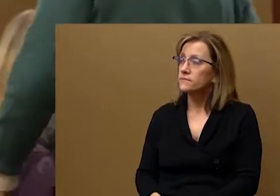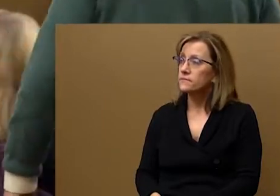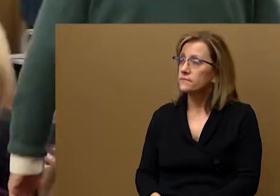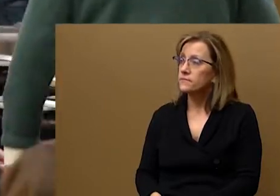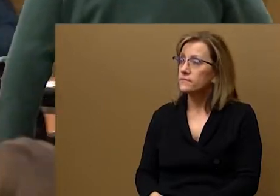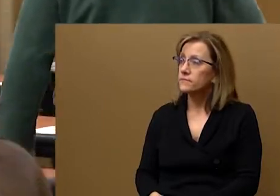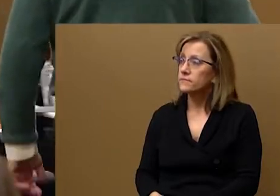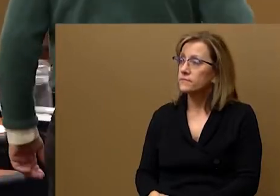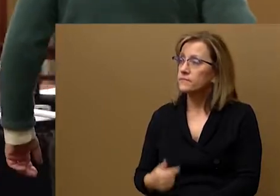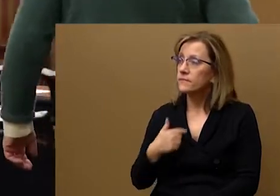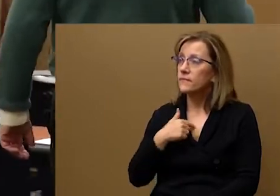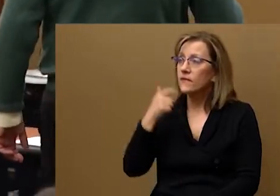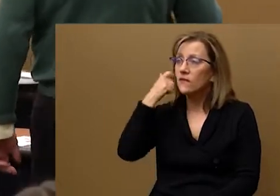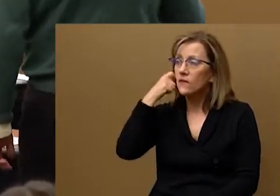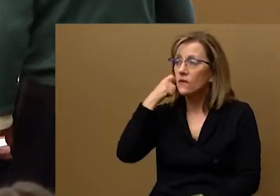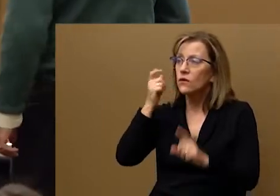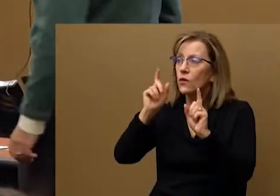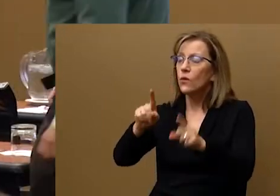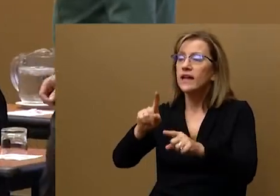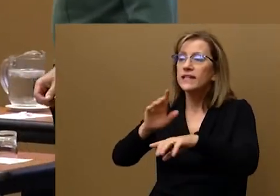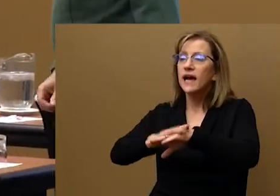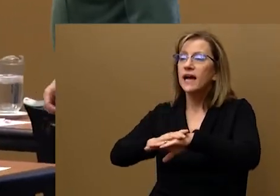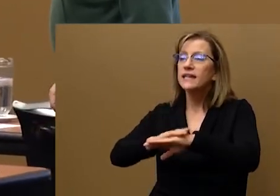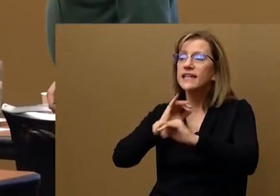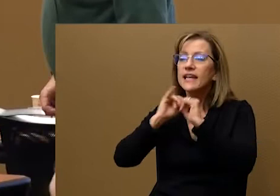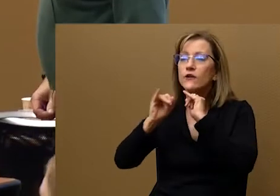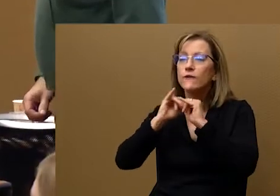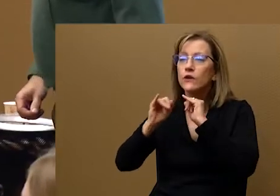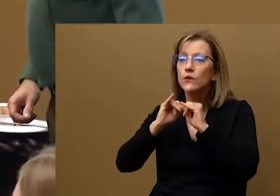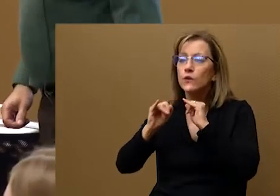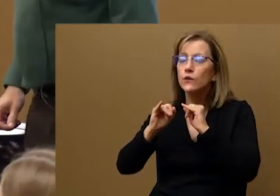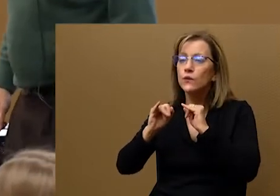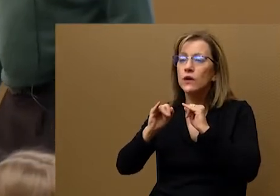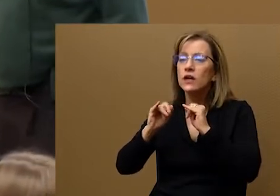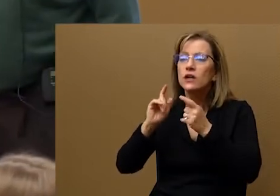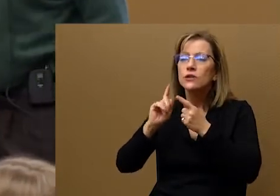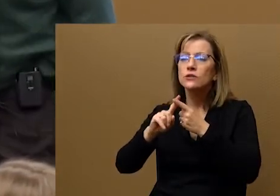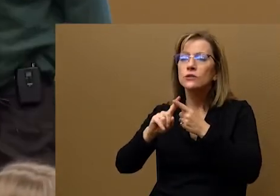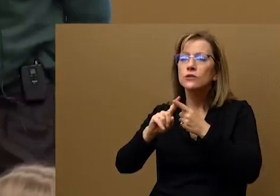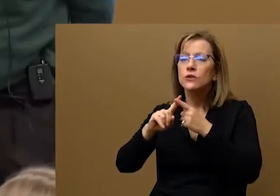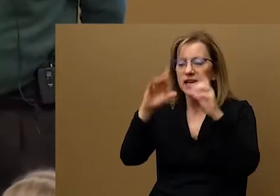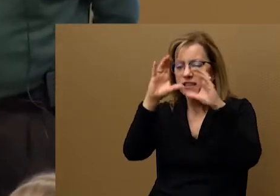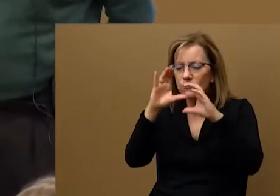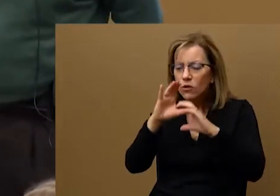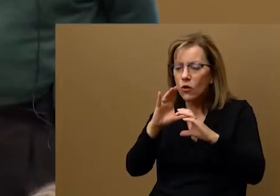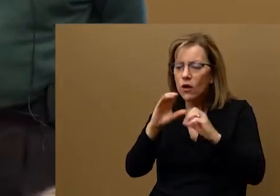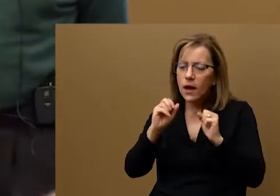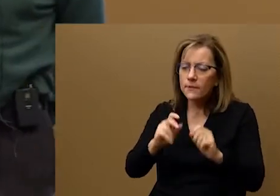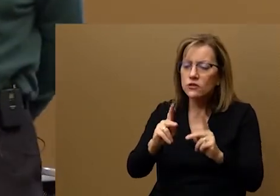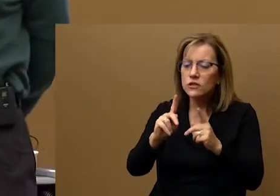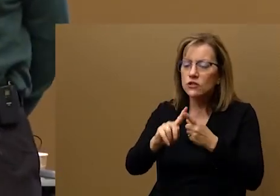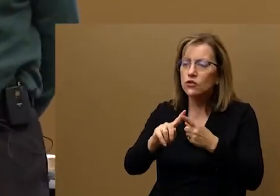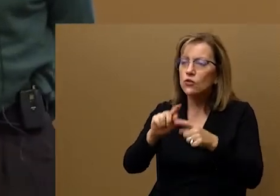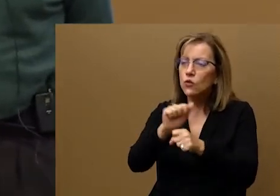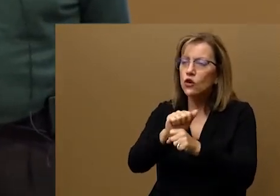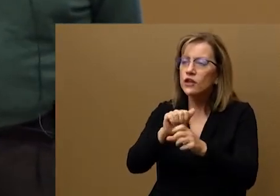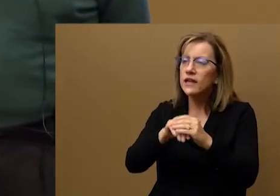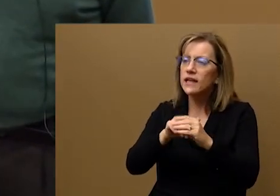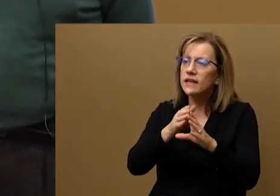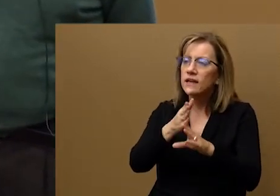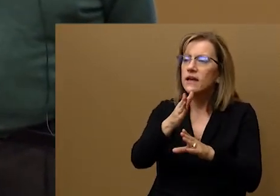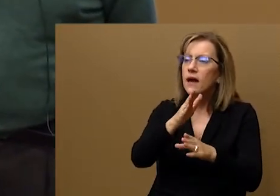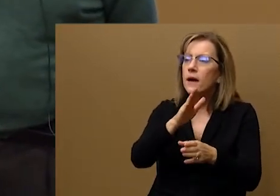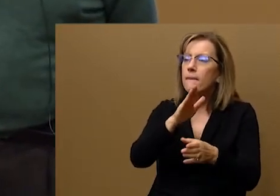Hi. So I recently went on an interview to explore an opportunity to work in